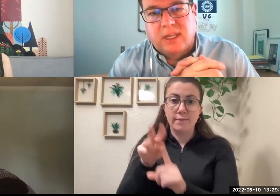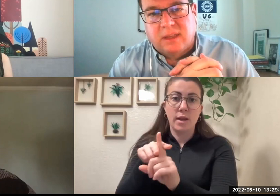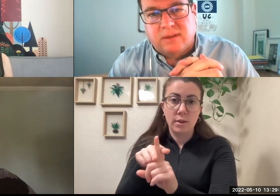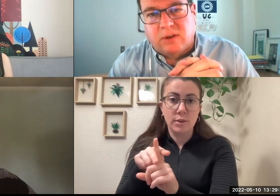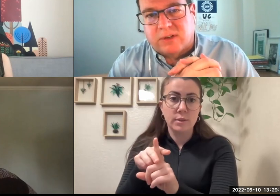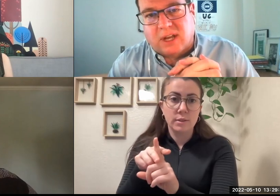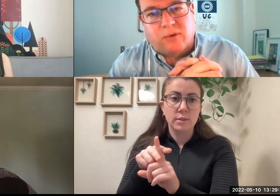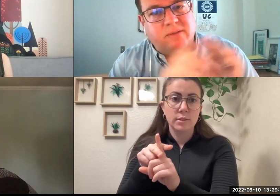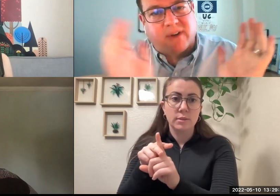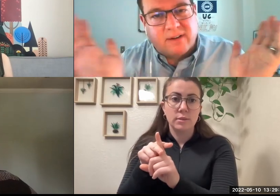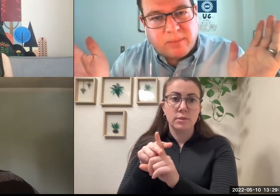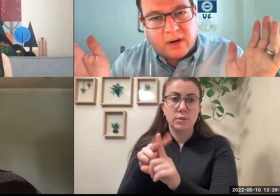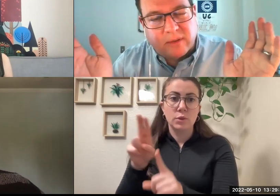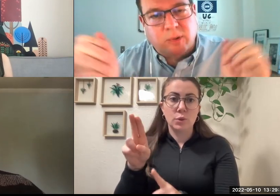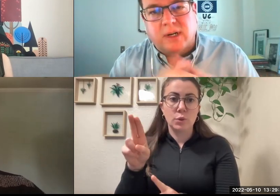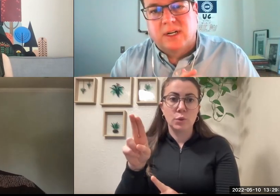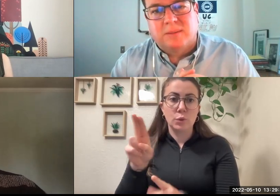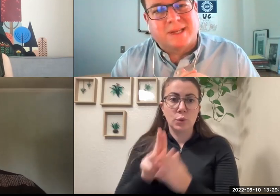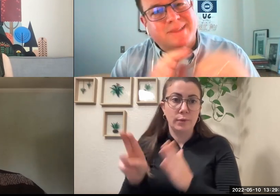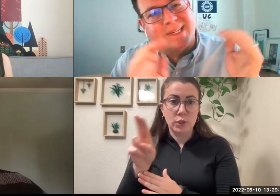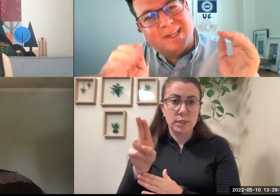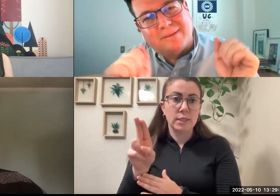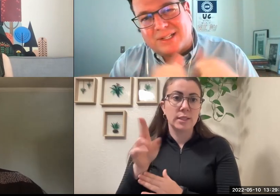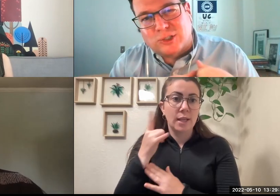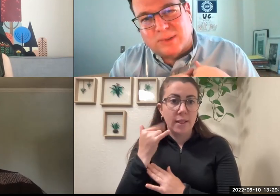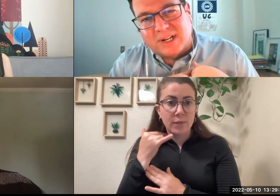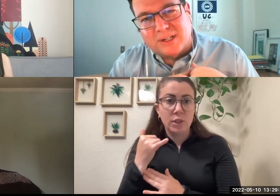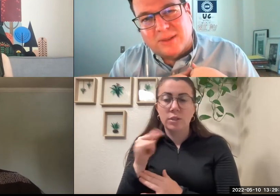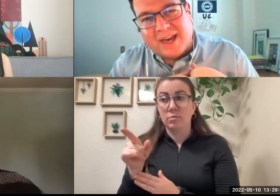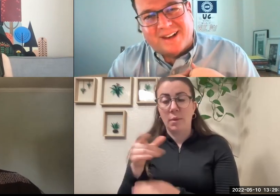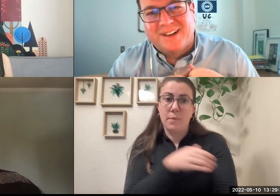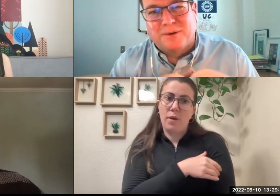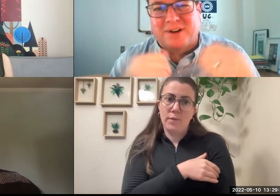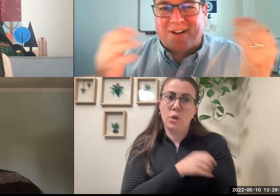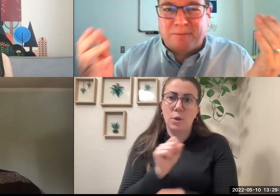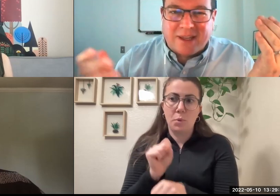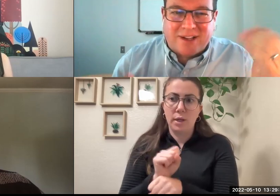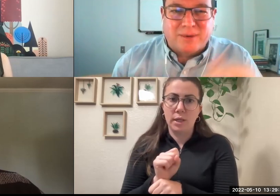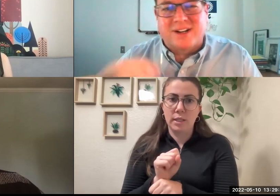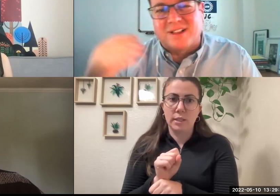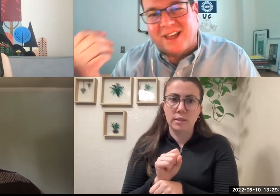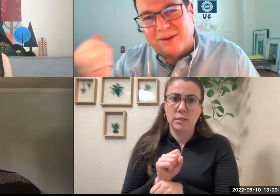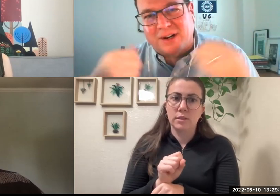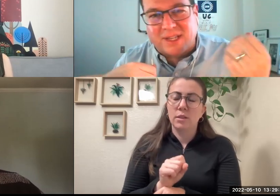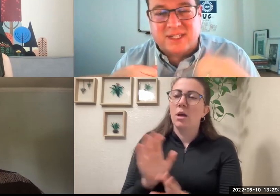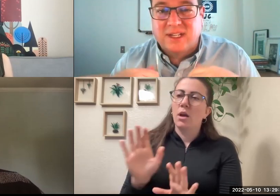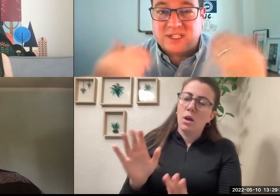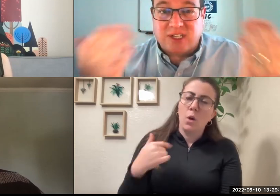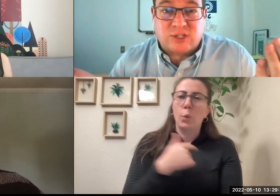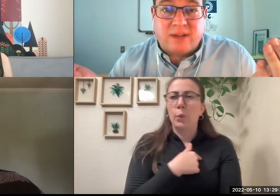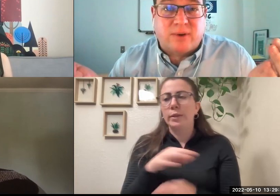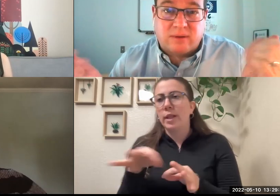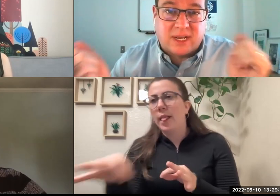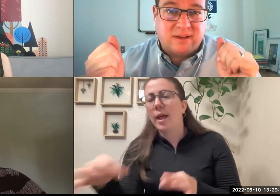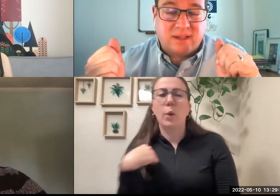law. University of California, very, very powerful employer, like, yeah, we're not so sure we're going to do that. We're going to appeal, we're going to delay, we're going to do this. So